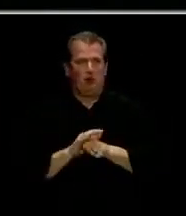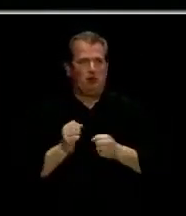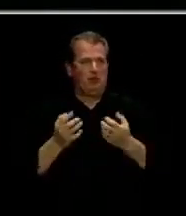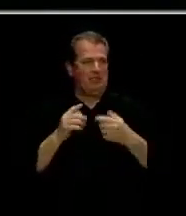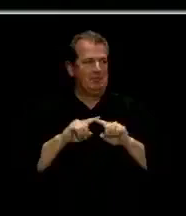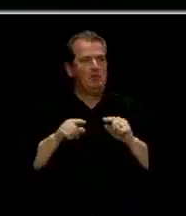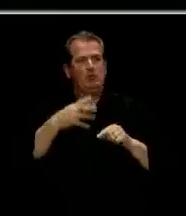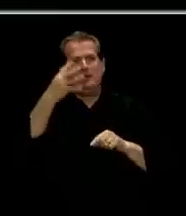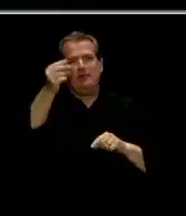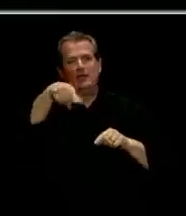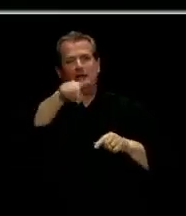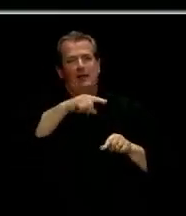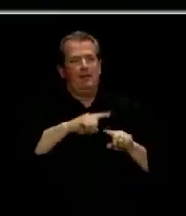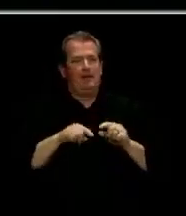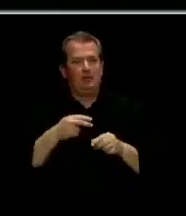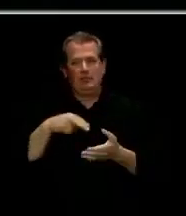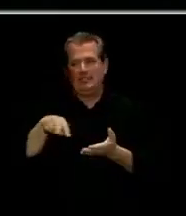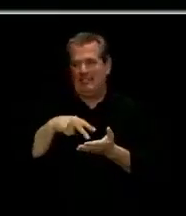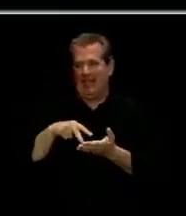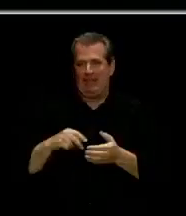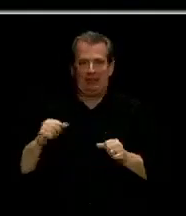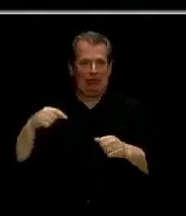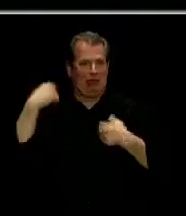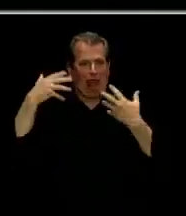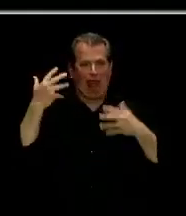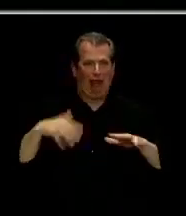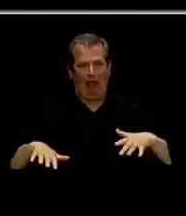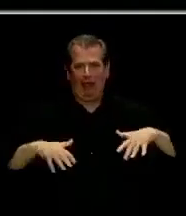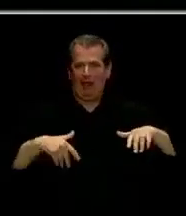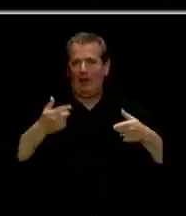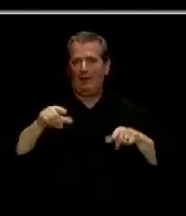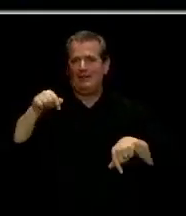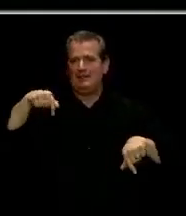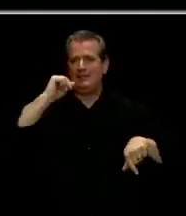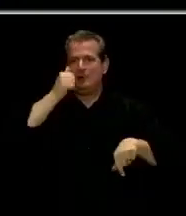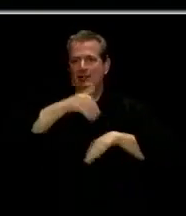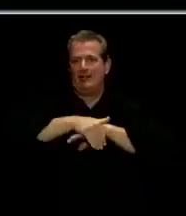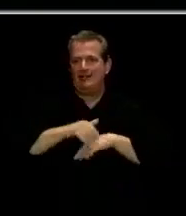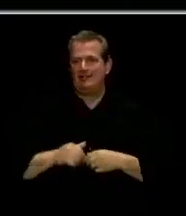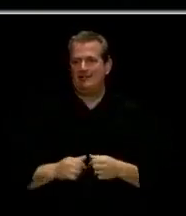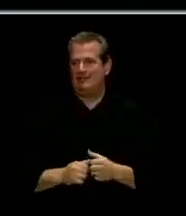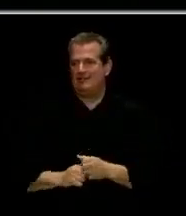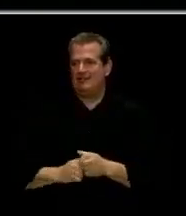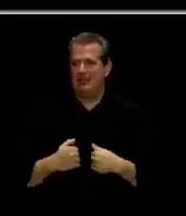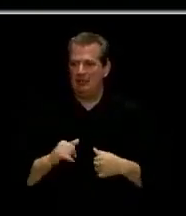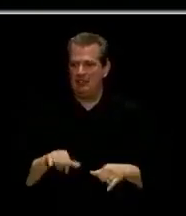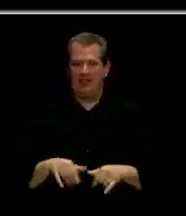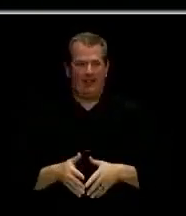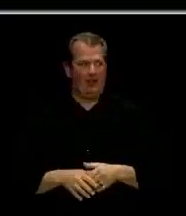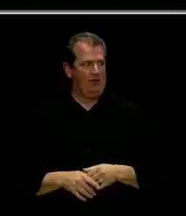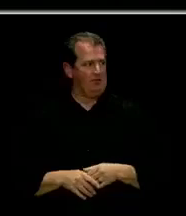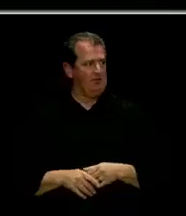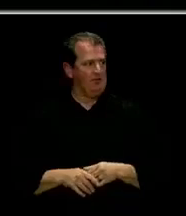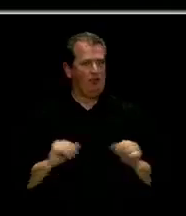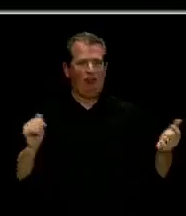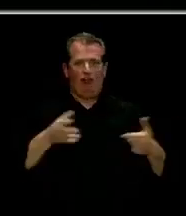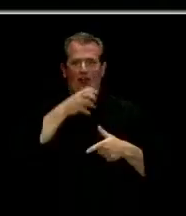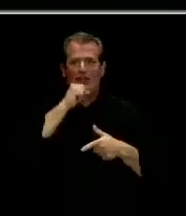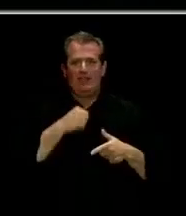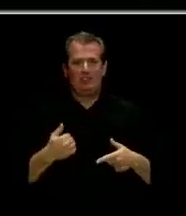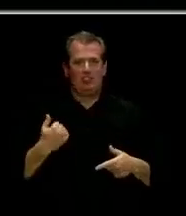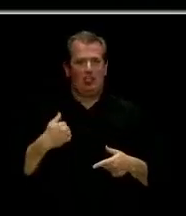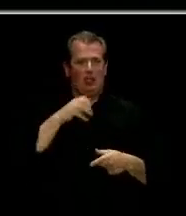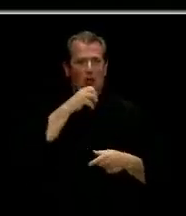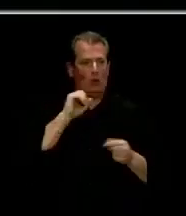there. We dance, wiggle, and jiggle any way we can get it done, okay? All ages and all stages. Lilibeth,